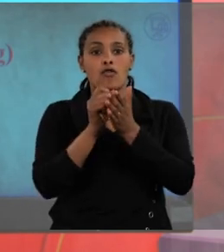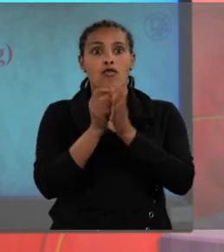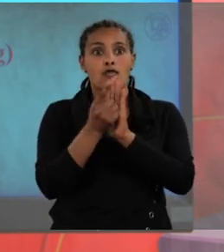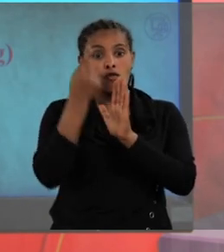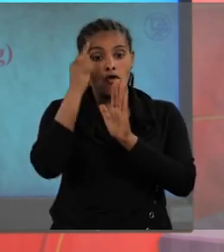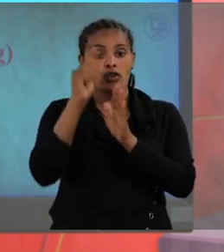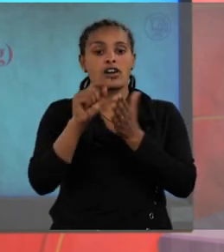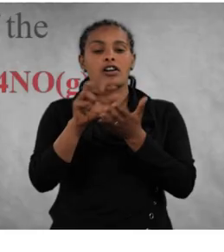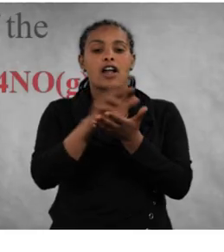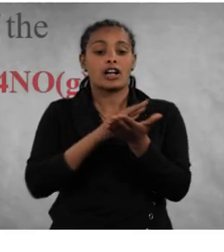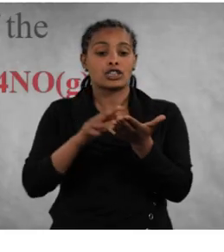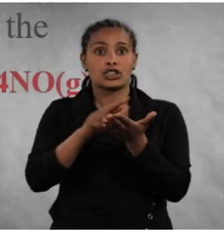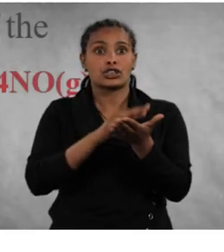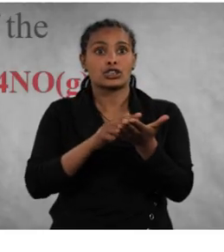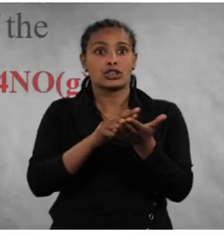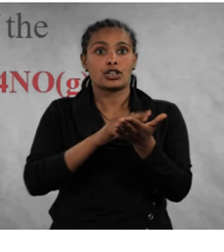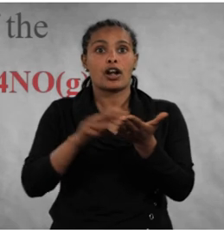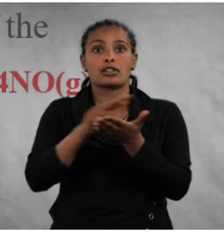reactions of the type,